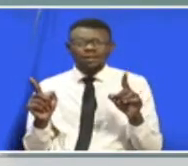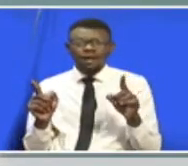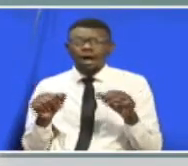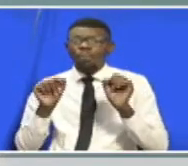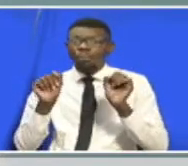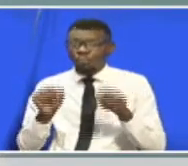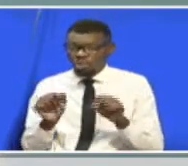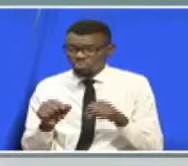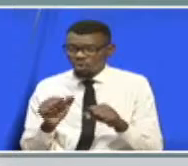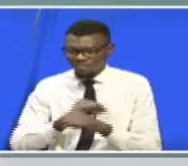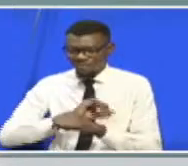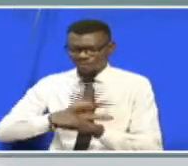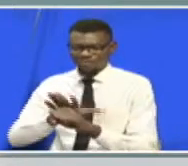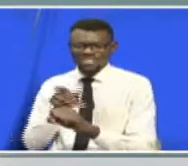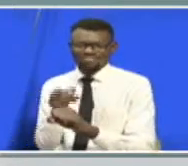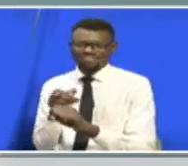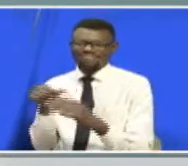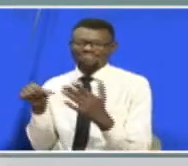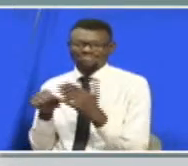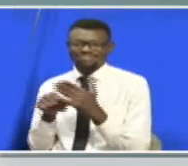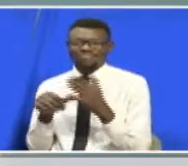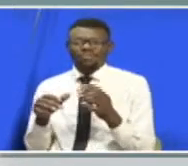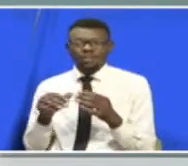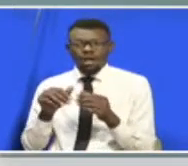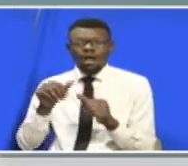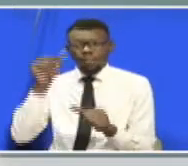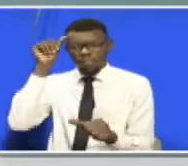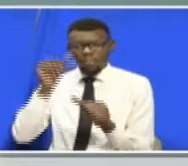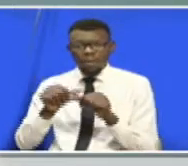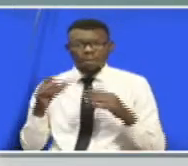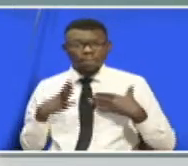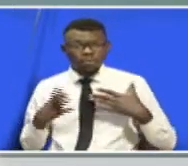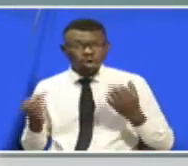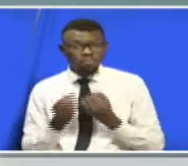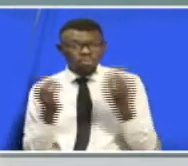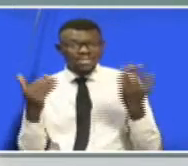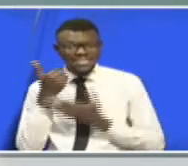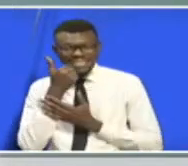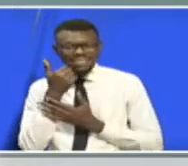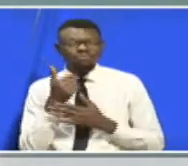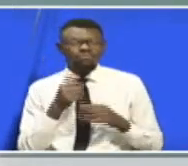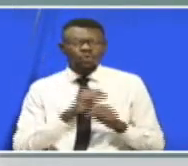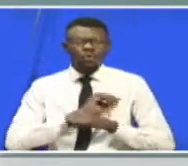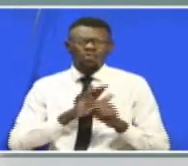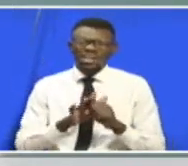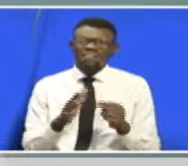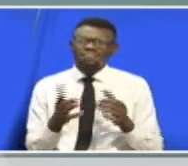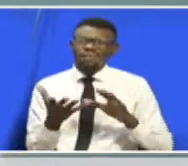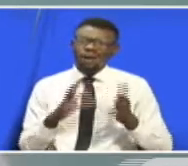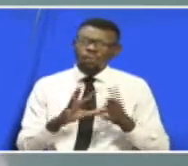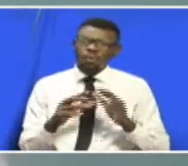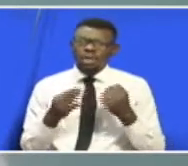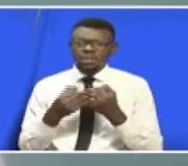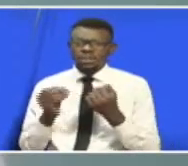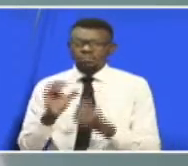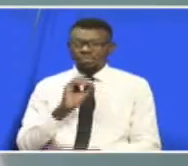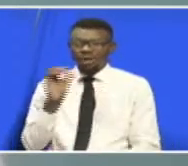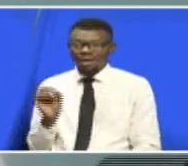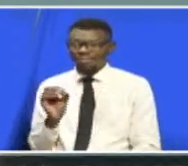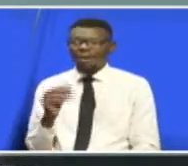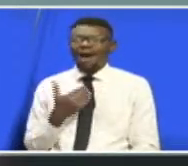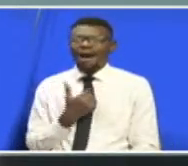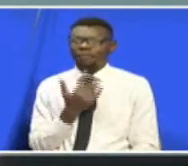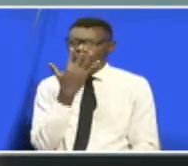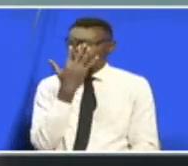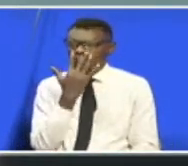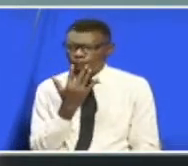be because of COVID. Remember, majority of people who get COVID, about 80%, will develop flu-like symptoms